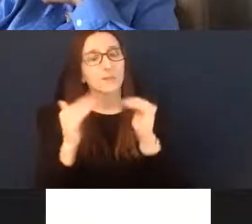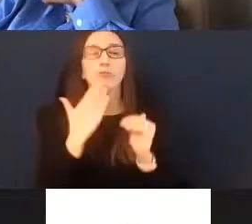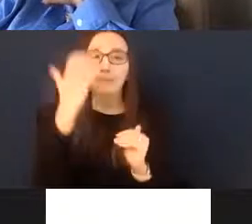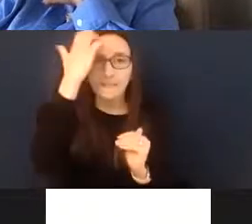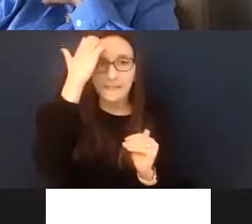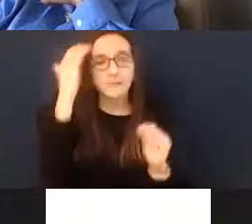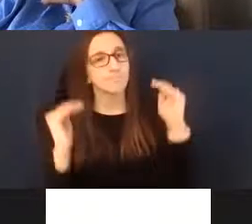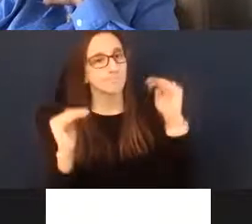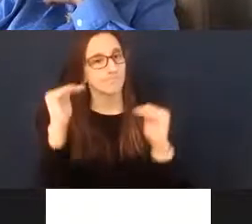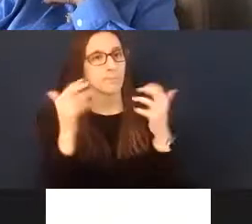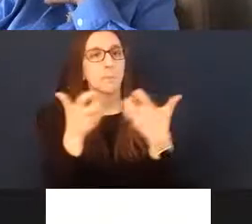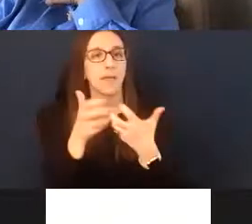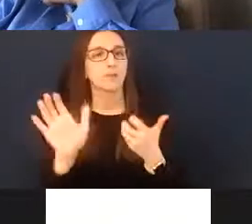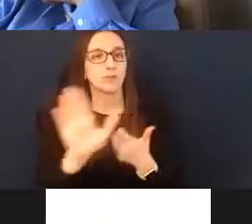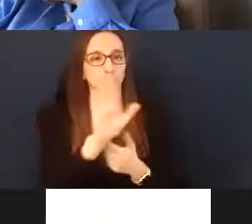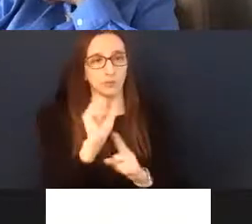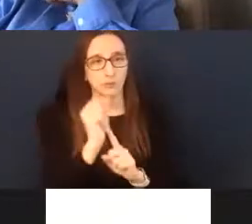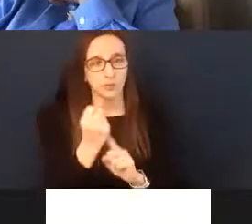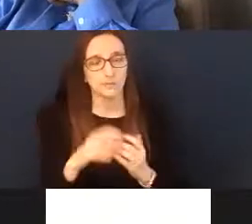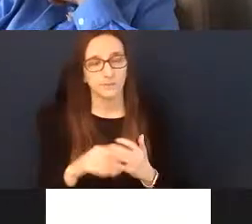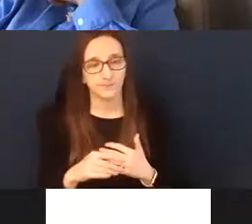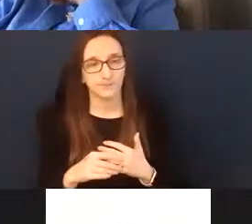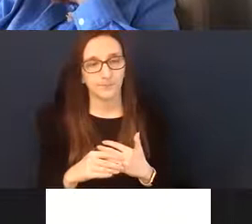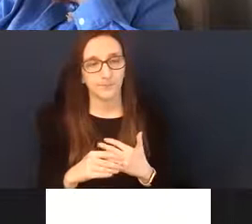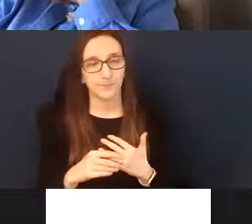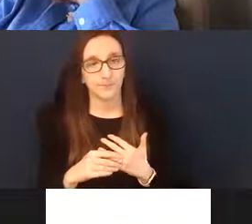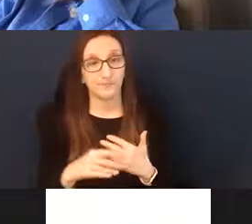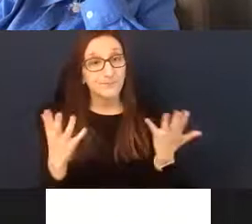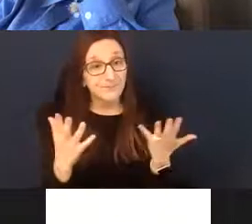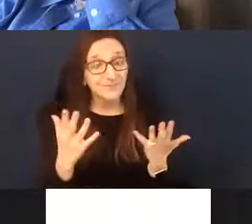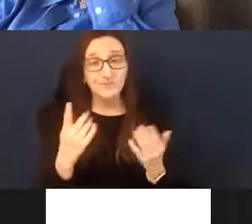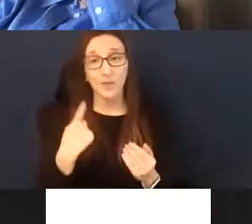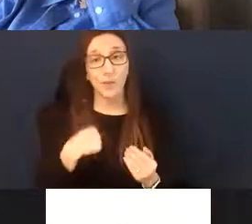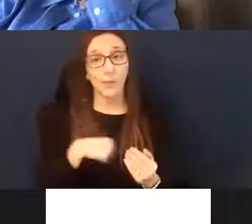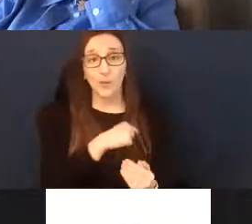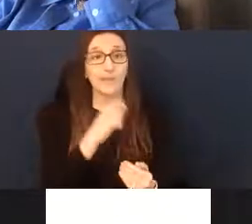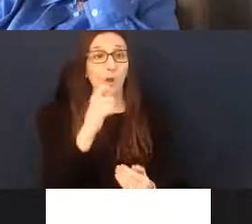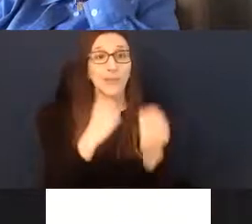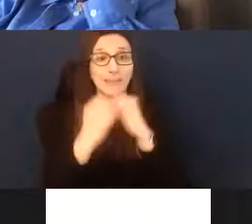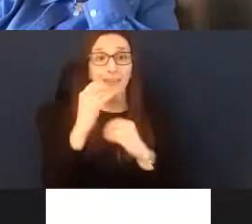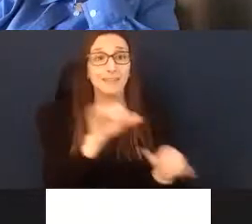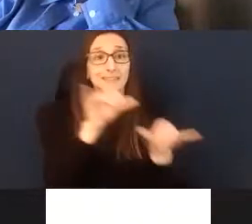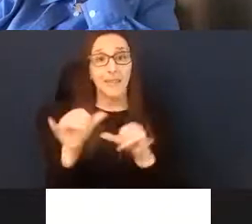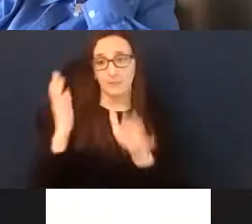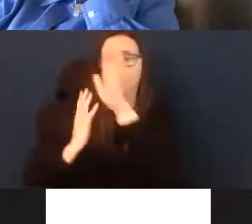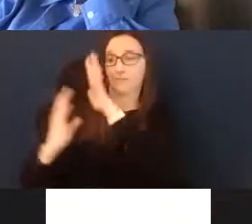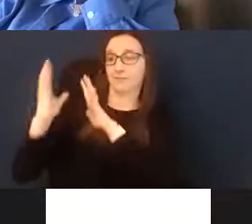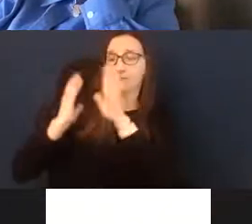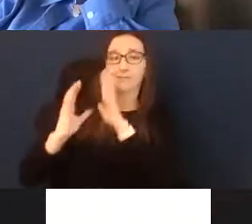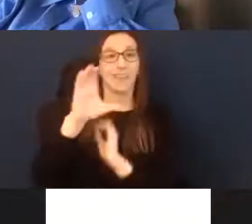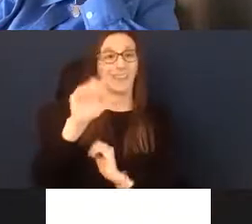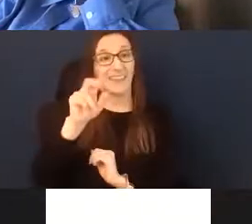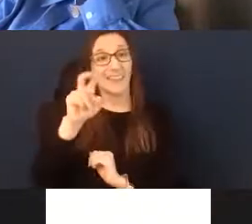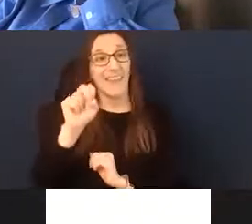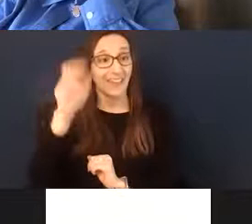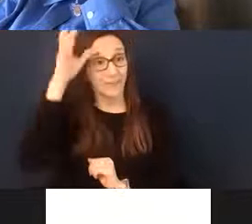you. So there are a few reasons why we don't eat like the caveman once did. Of course, I wasn't around for